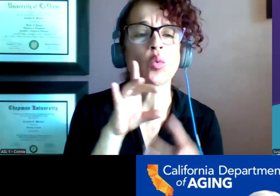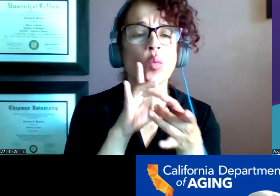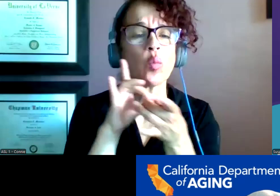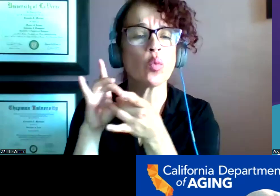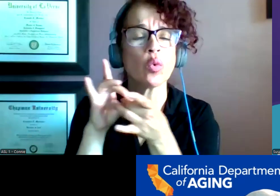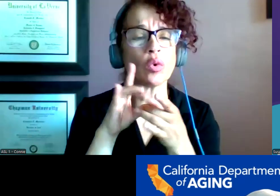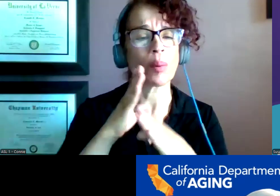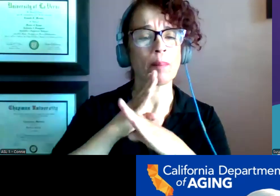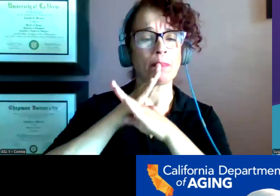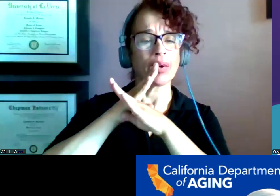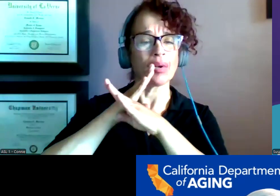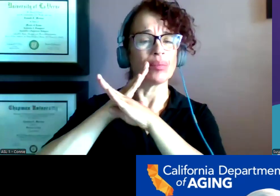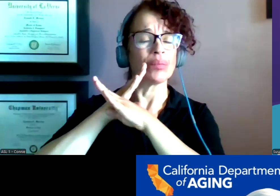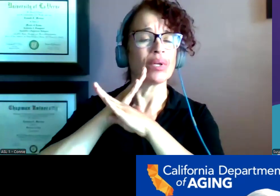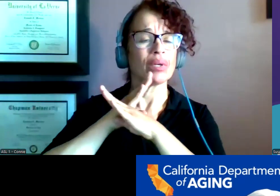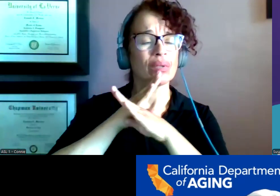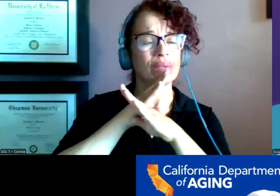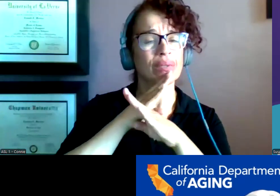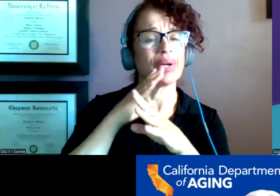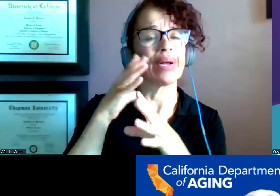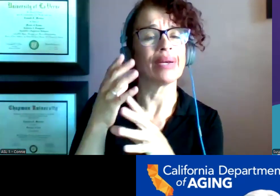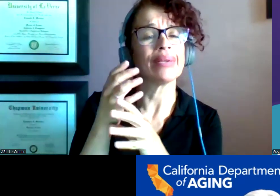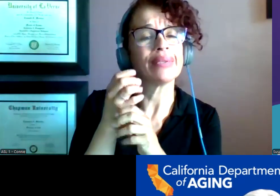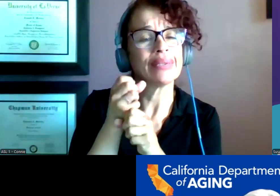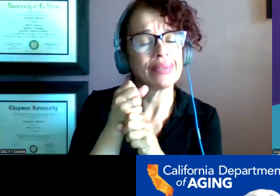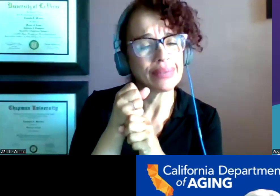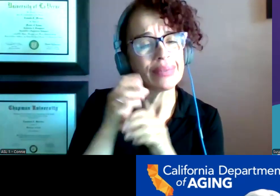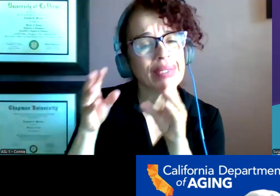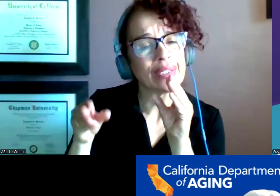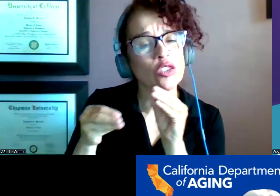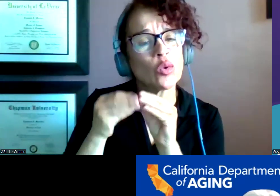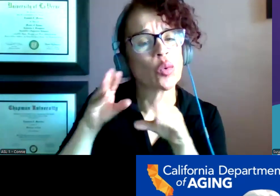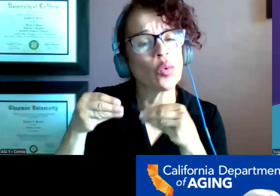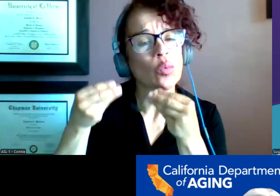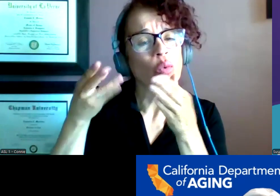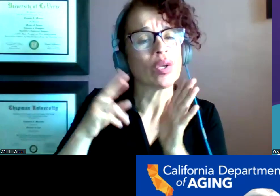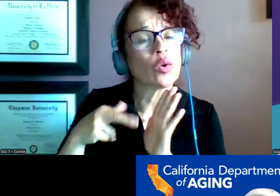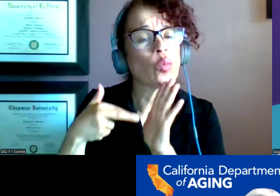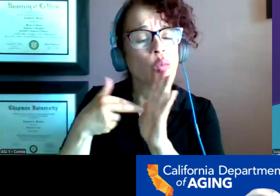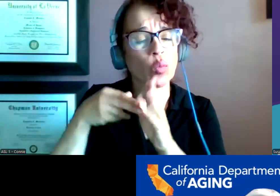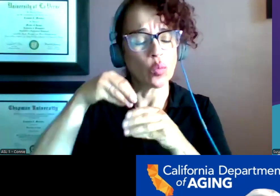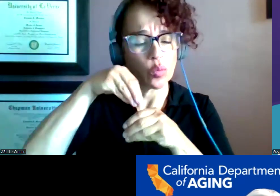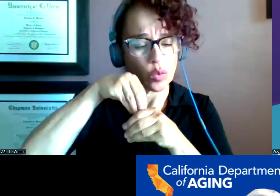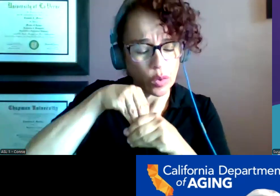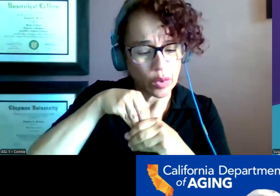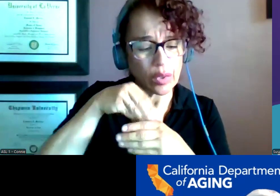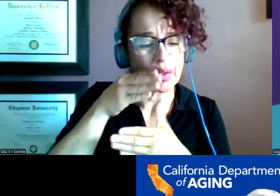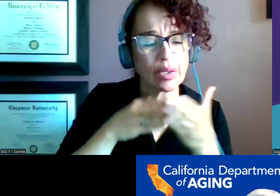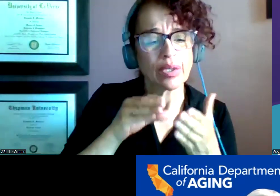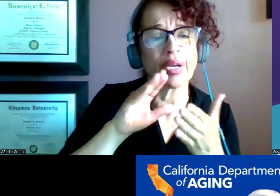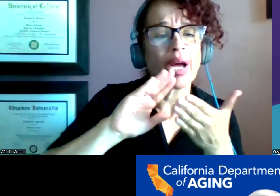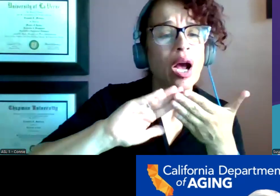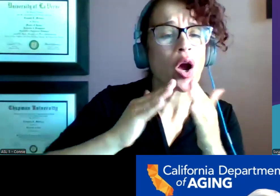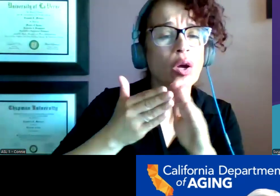a barrier for getting additional providers enrolled into certain segments of